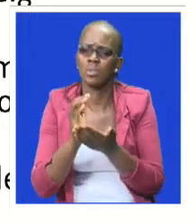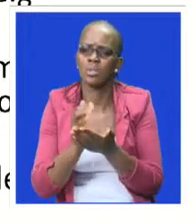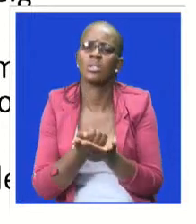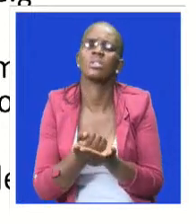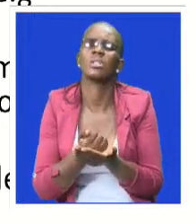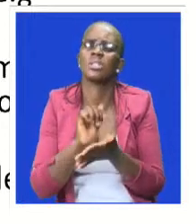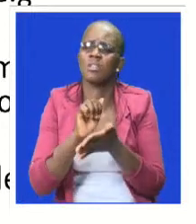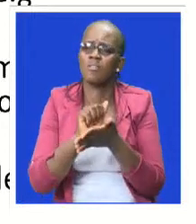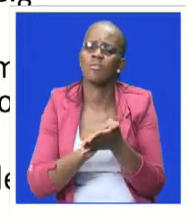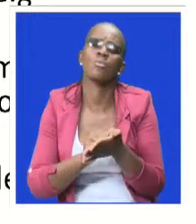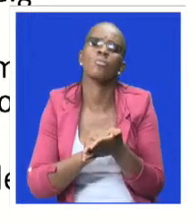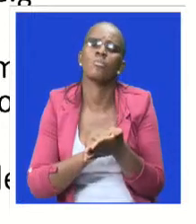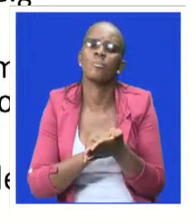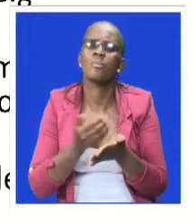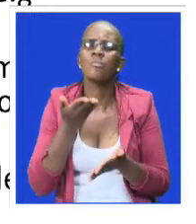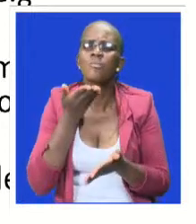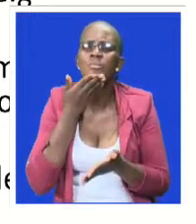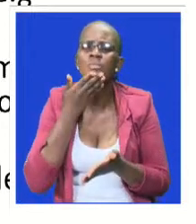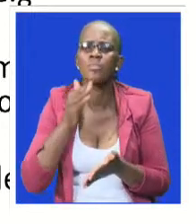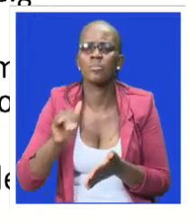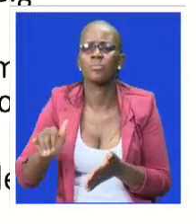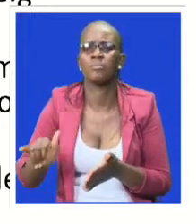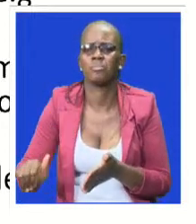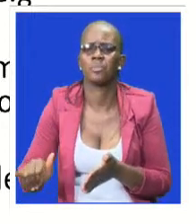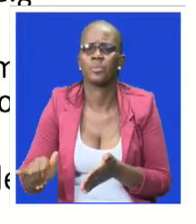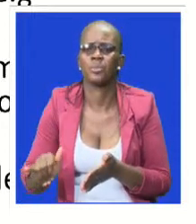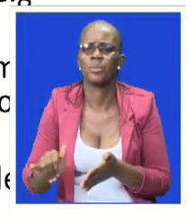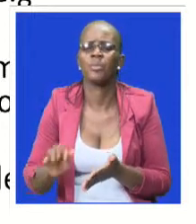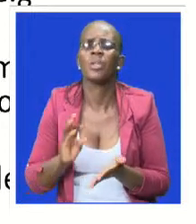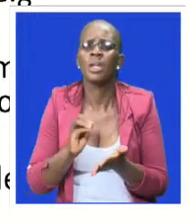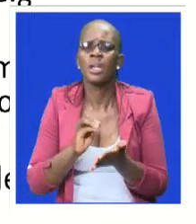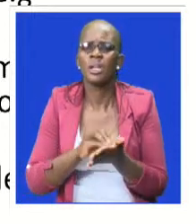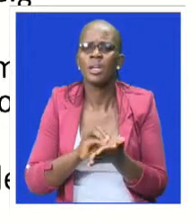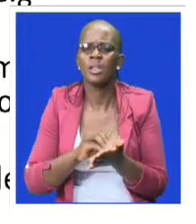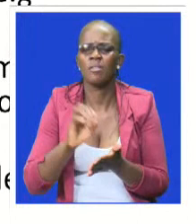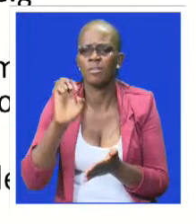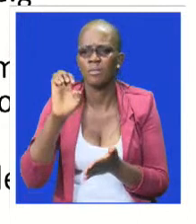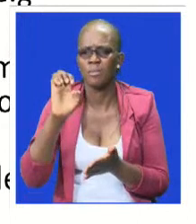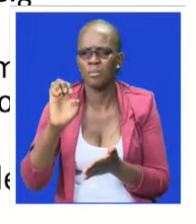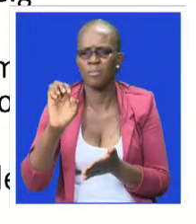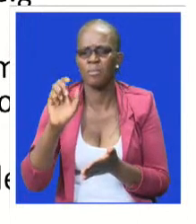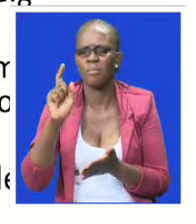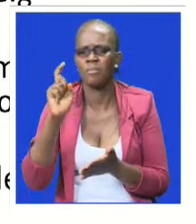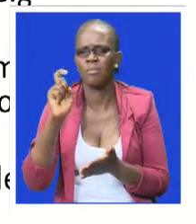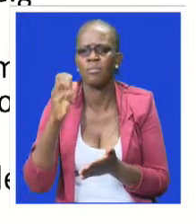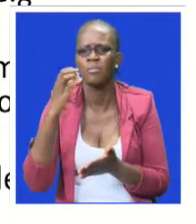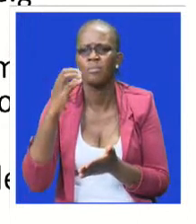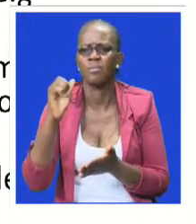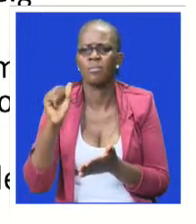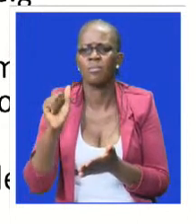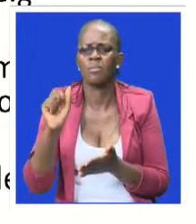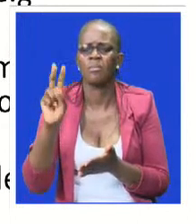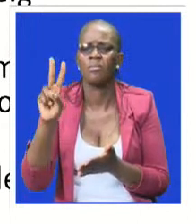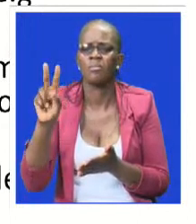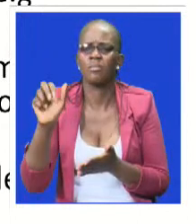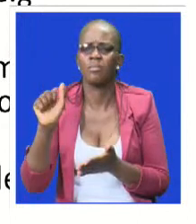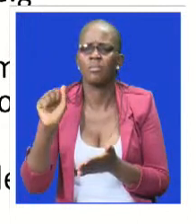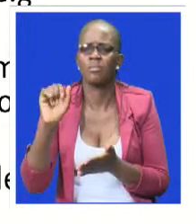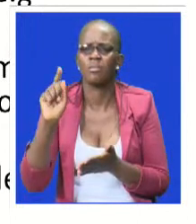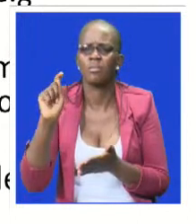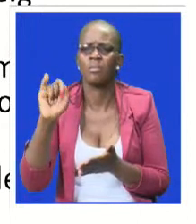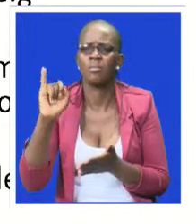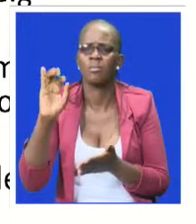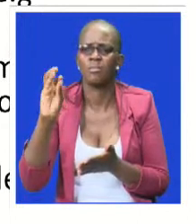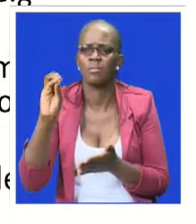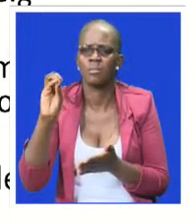excavation. What do we mean by excavation? We are talking about the digging up of old